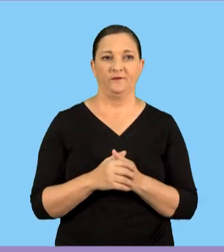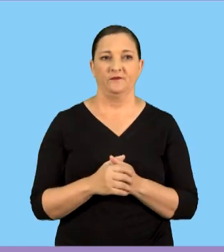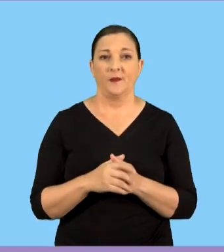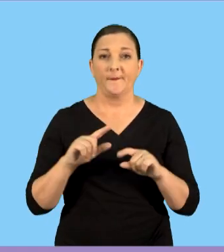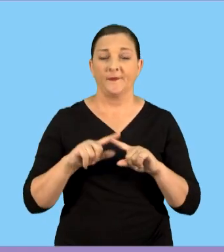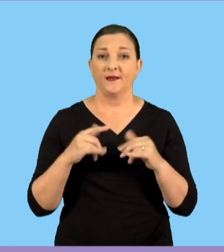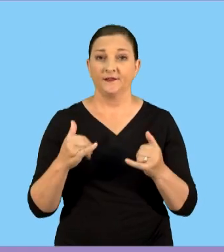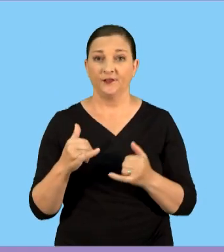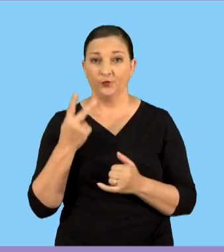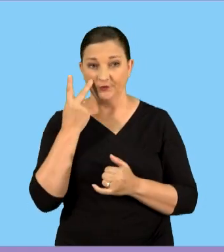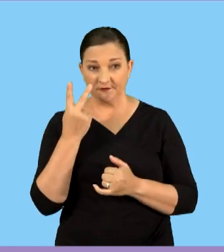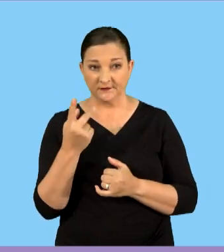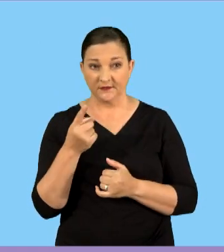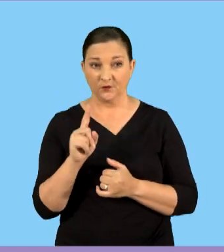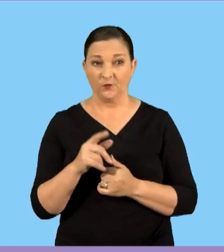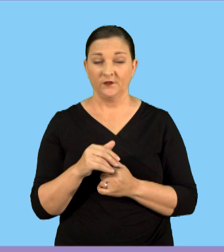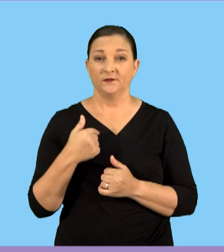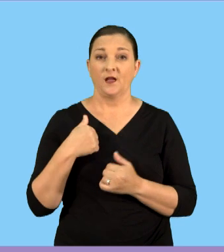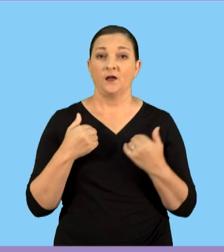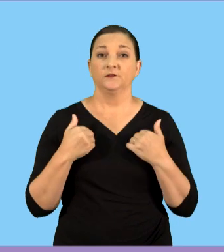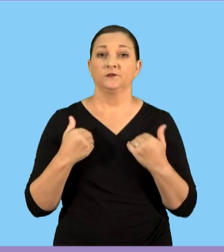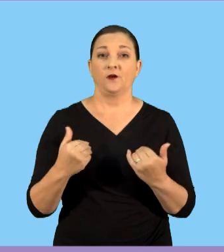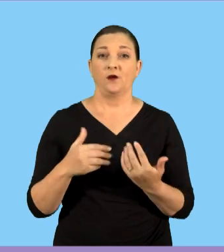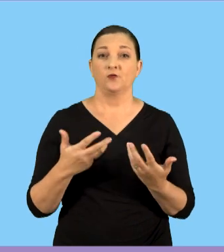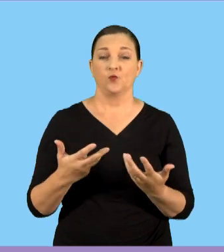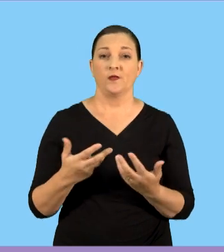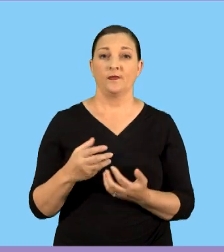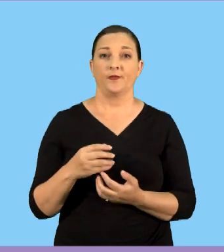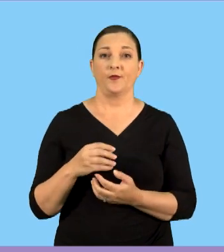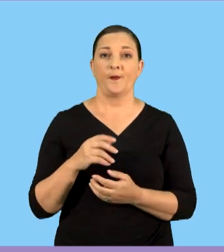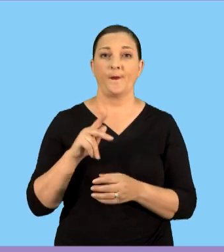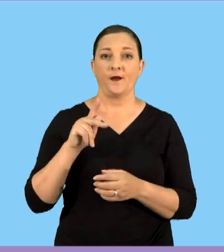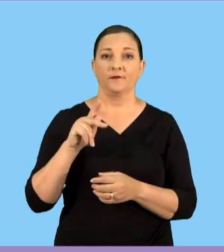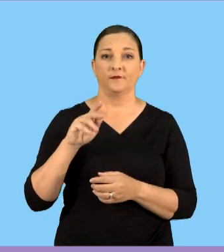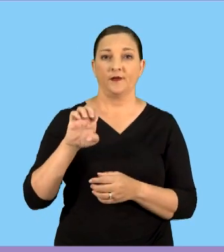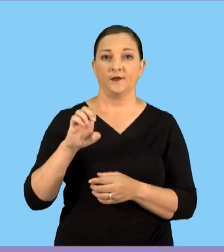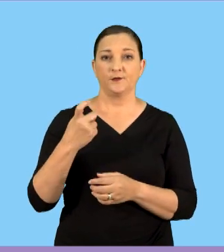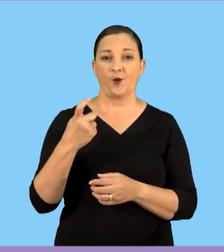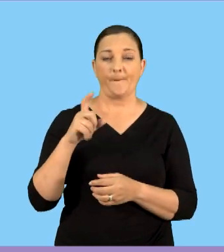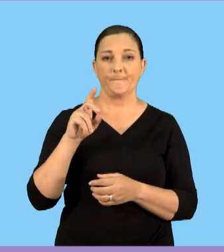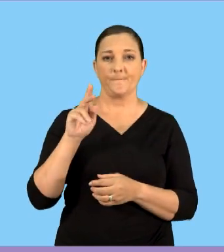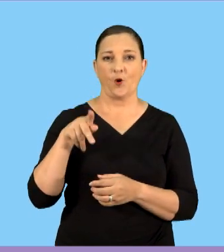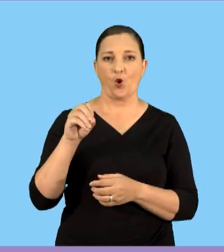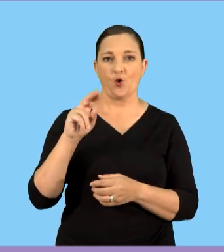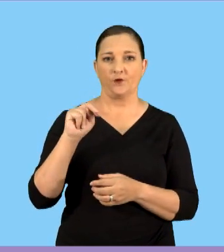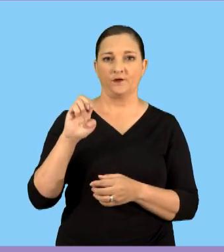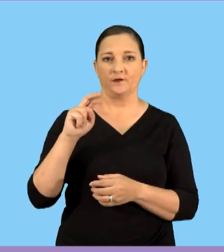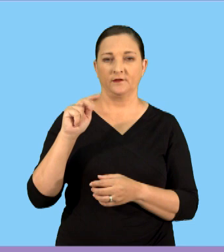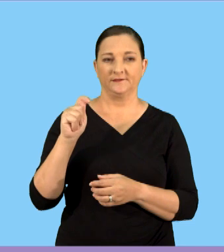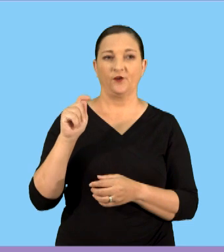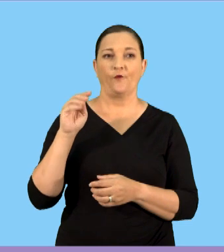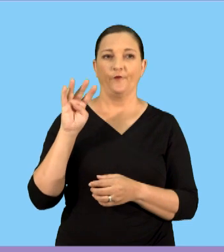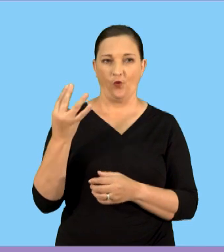we're looking at the variables. And in this case, that is exponent 4. So I am going to start my expression with 8p exponent